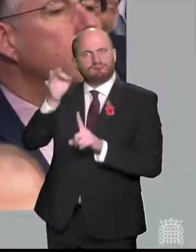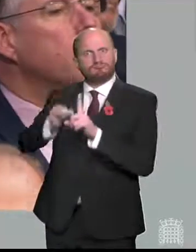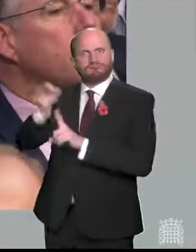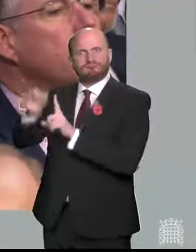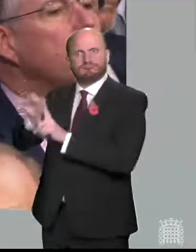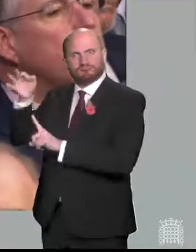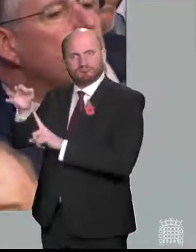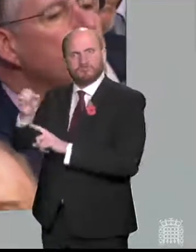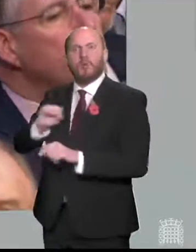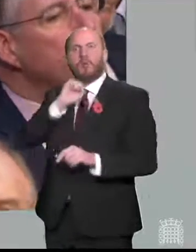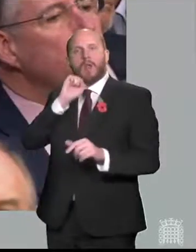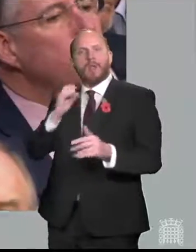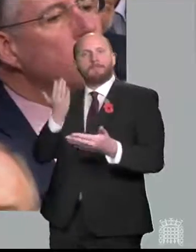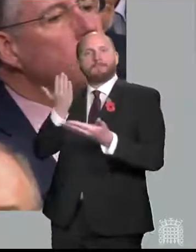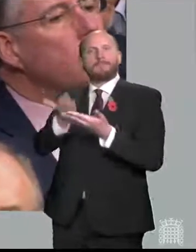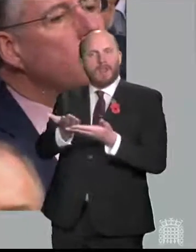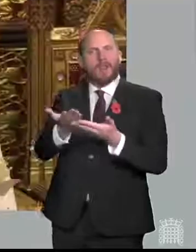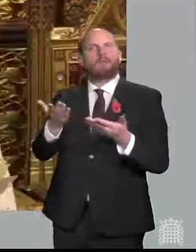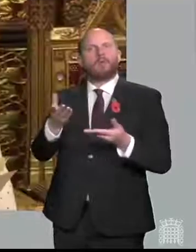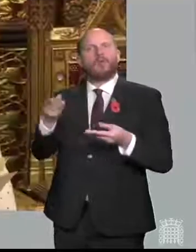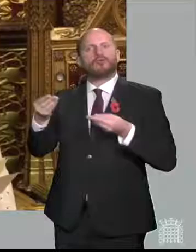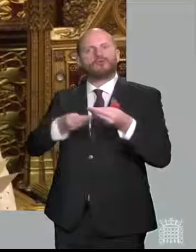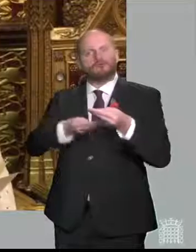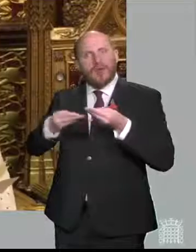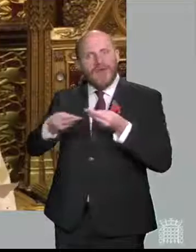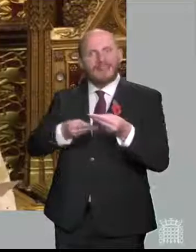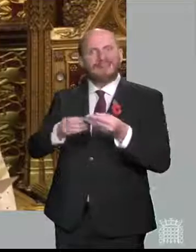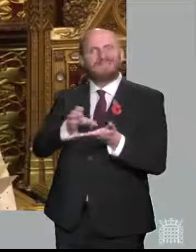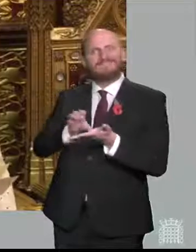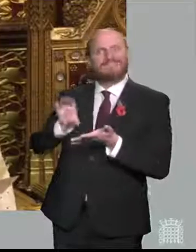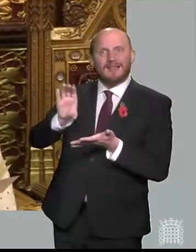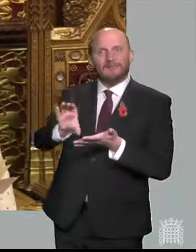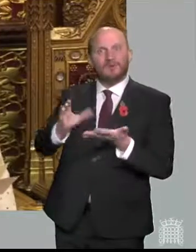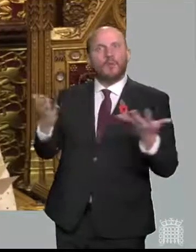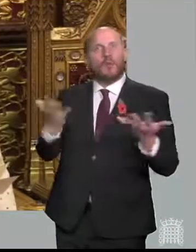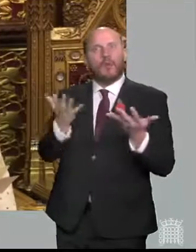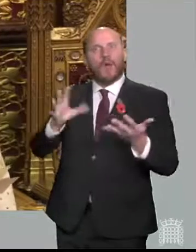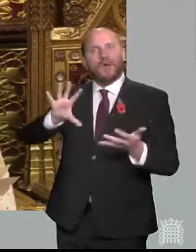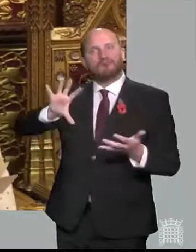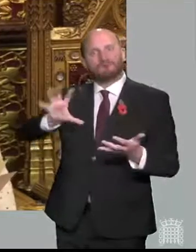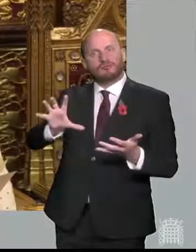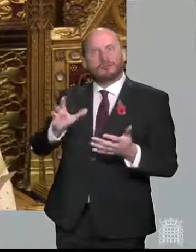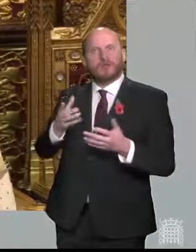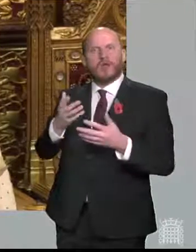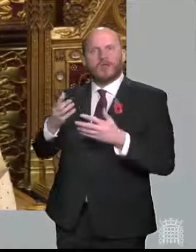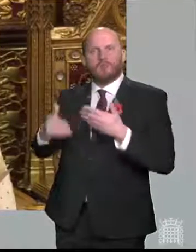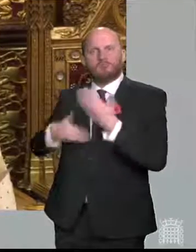promote trade and investment with economies in the fastest growing region in the world.